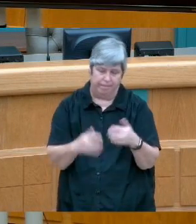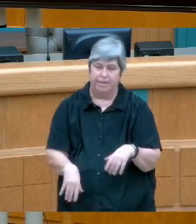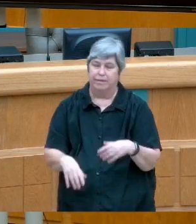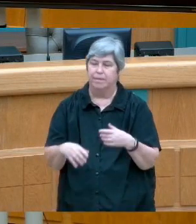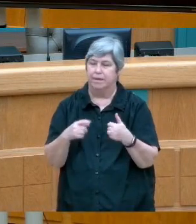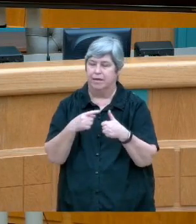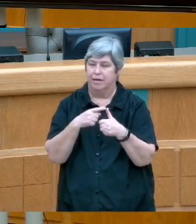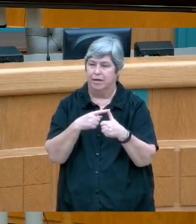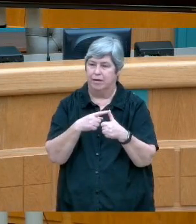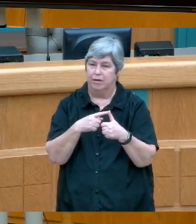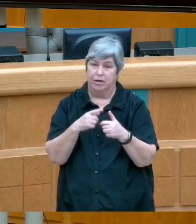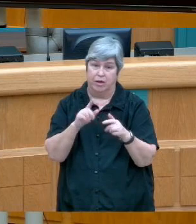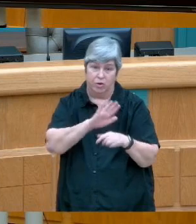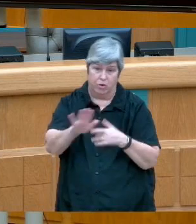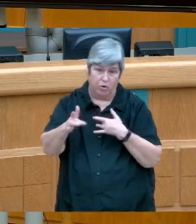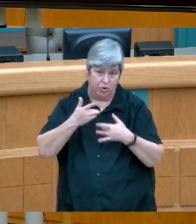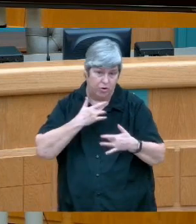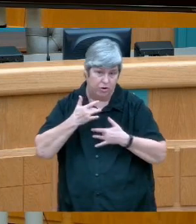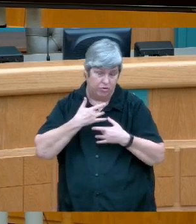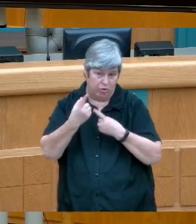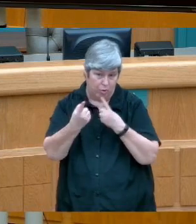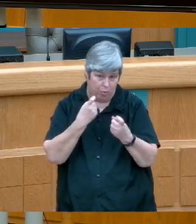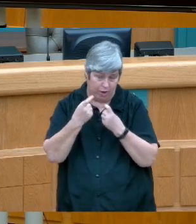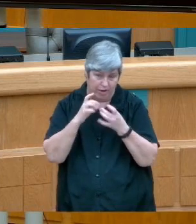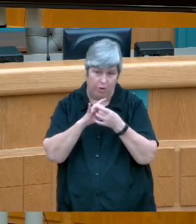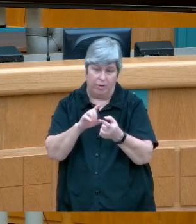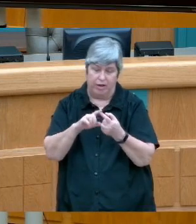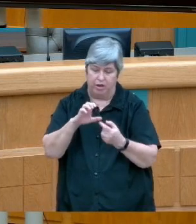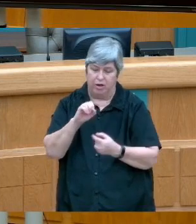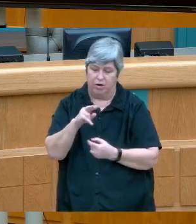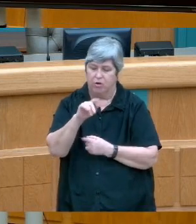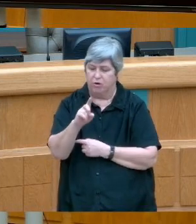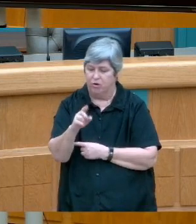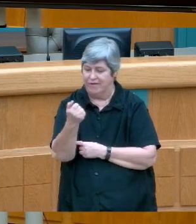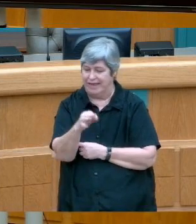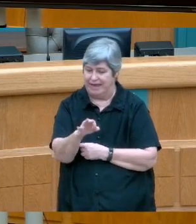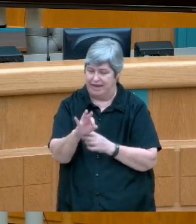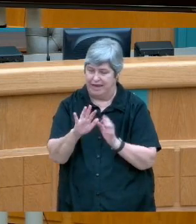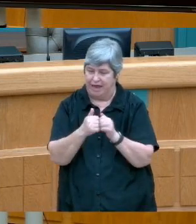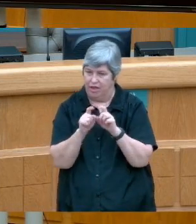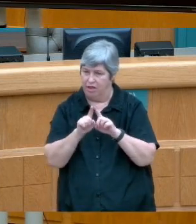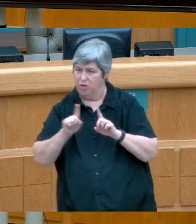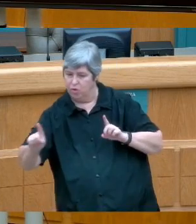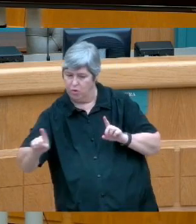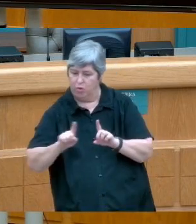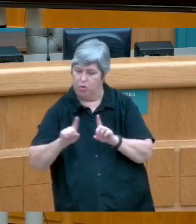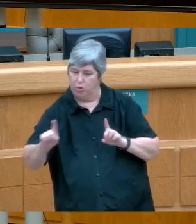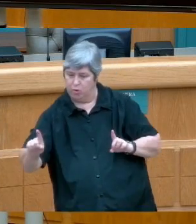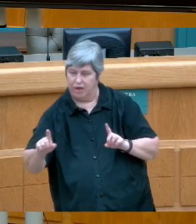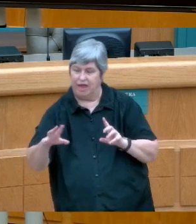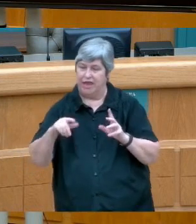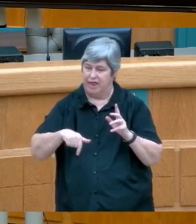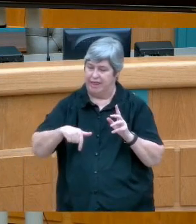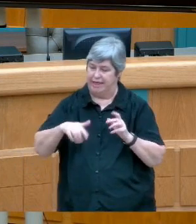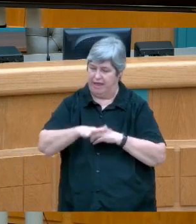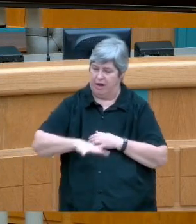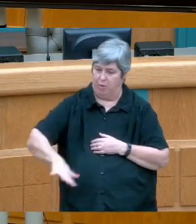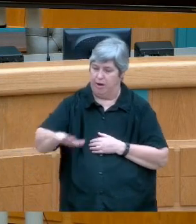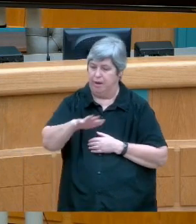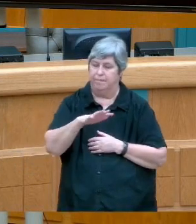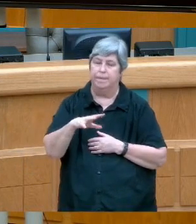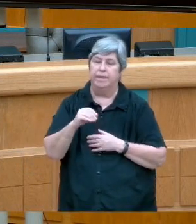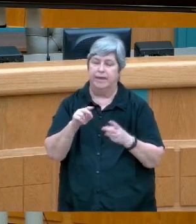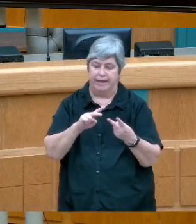one, address public concerns and questions about COVID-19 and social distancing in the Coastal Bend area, and